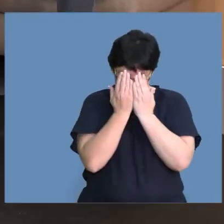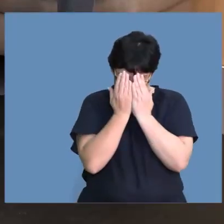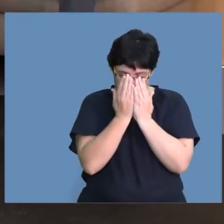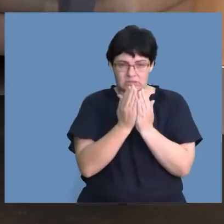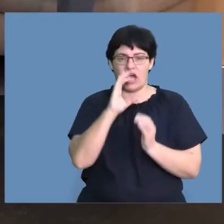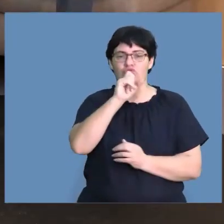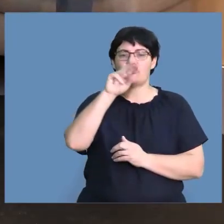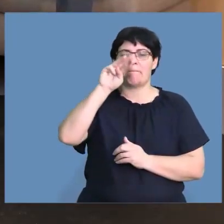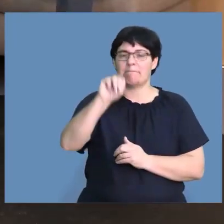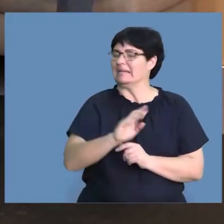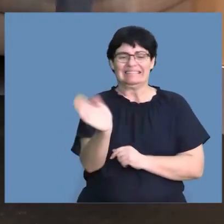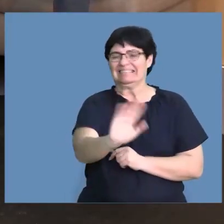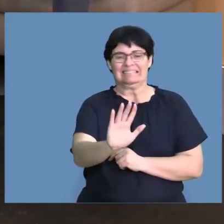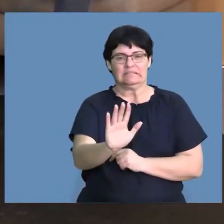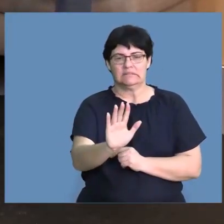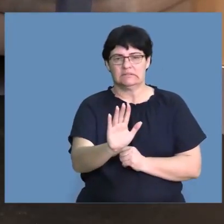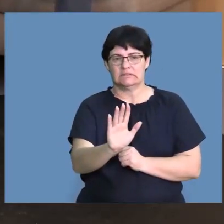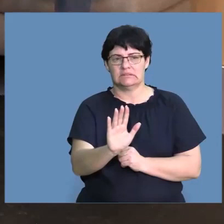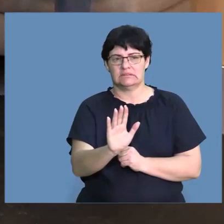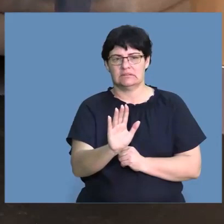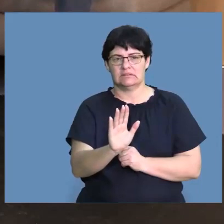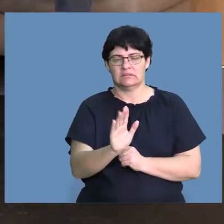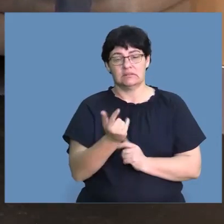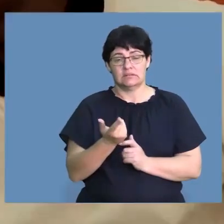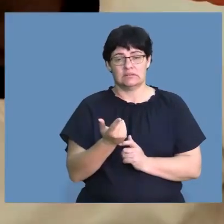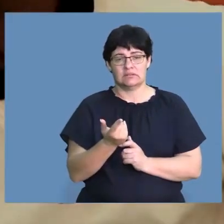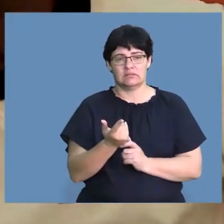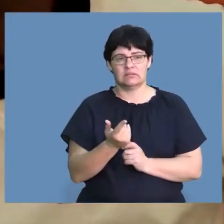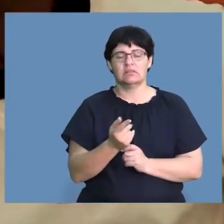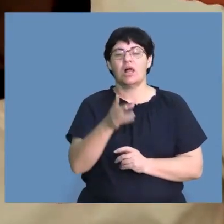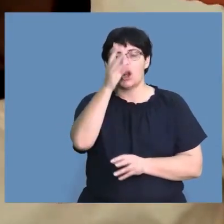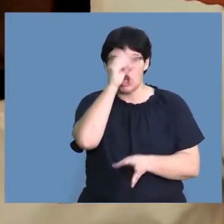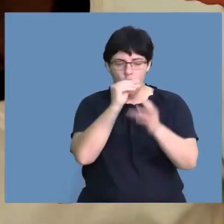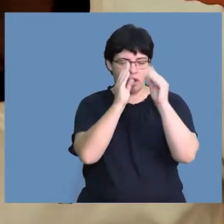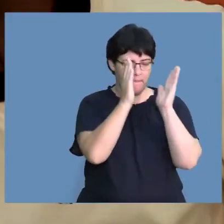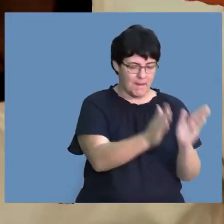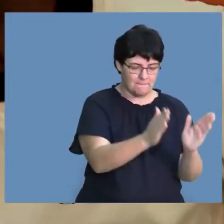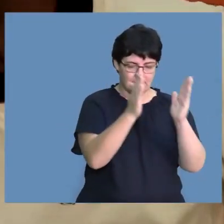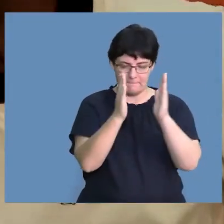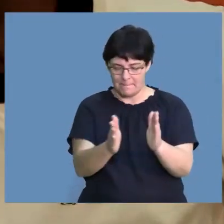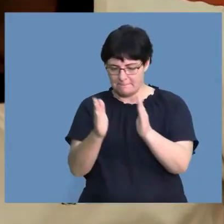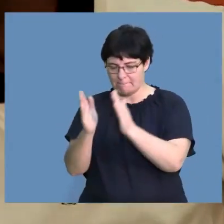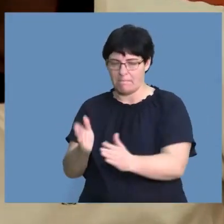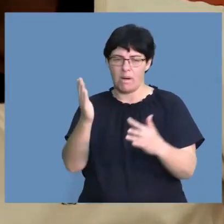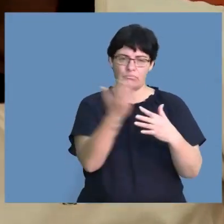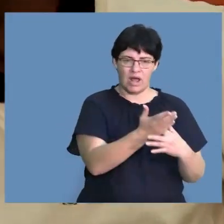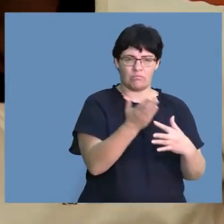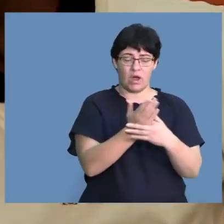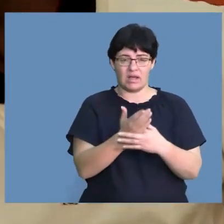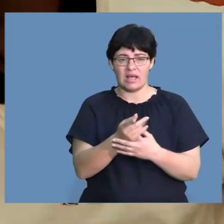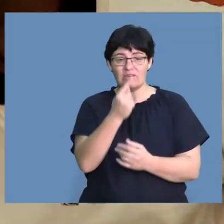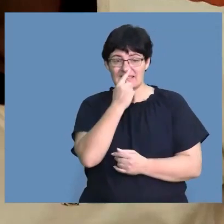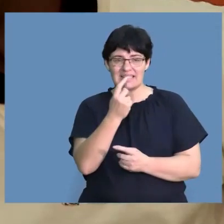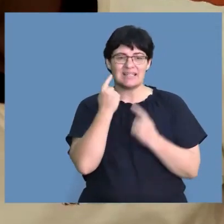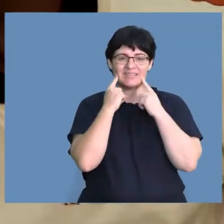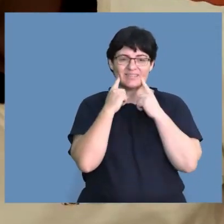together? Don't cram. Don't cram. Don't cram. Learn in breaks, learn in portions. Don't